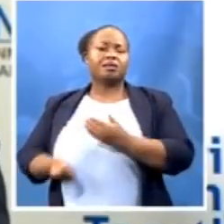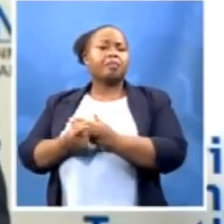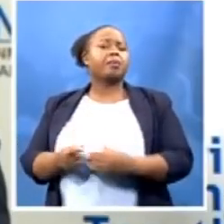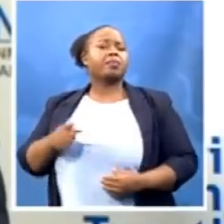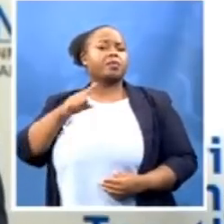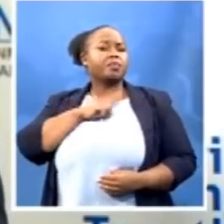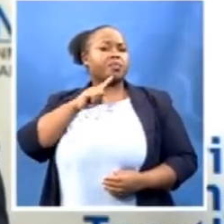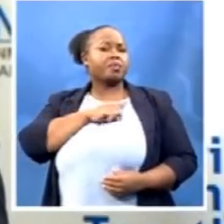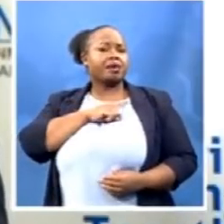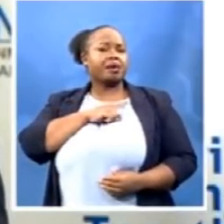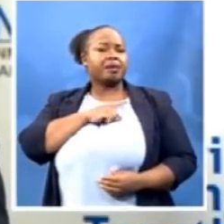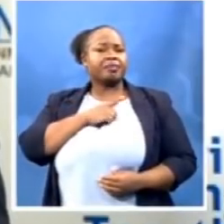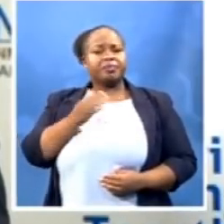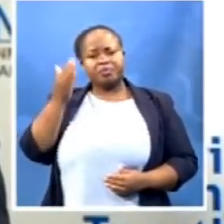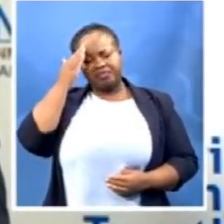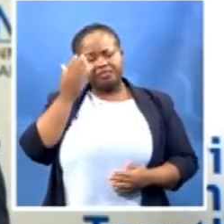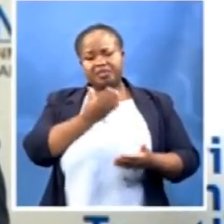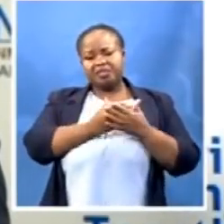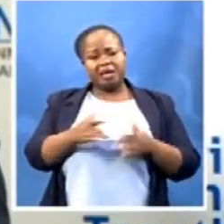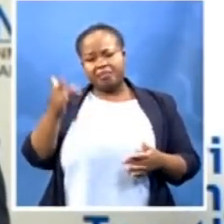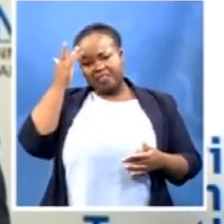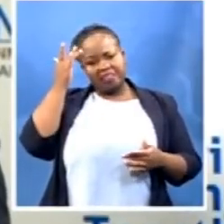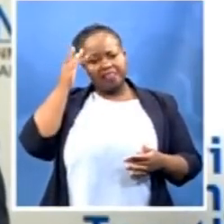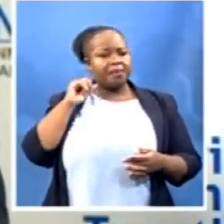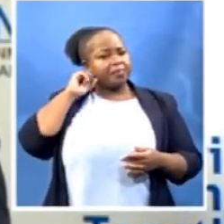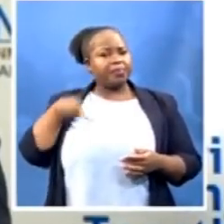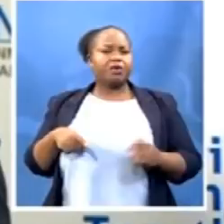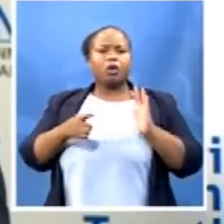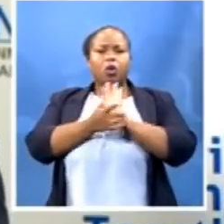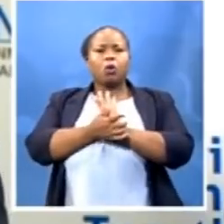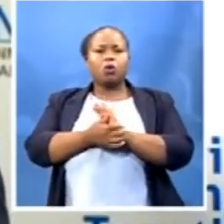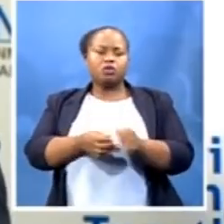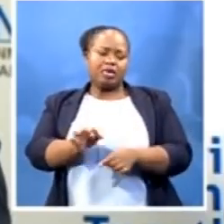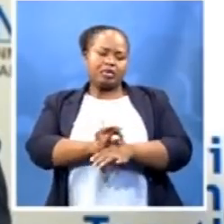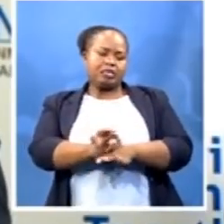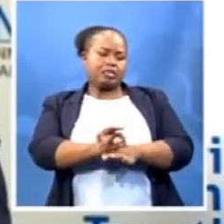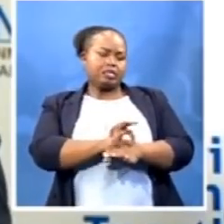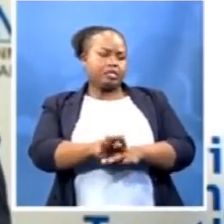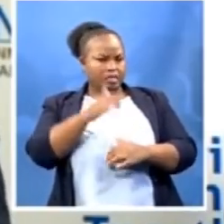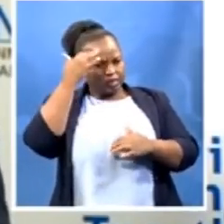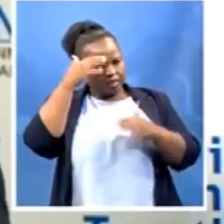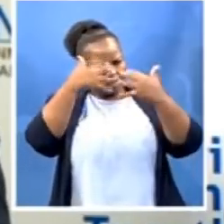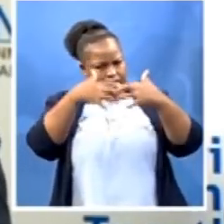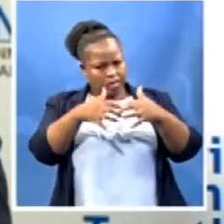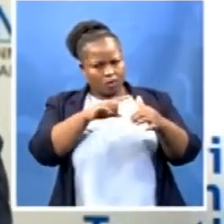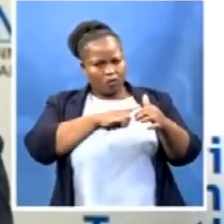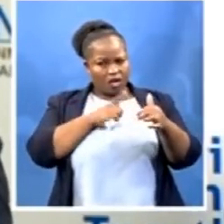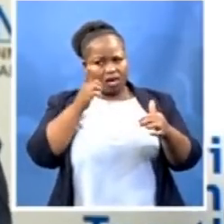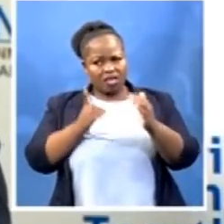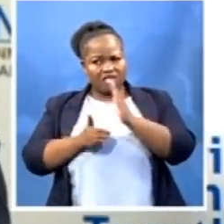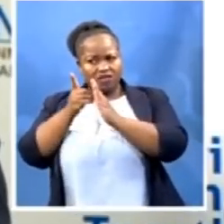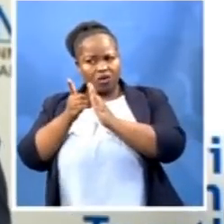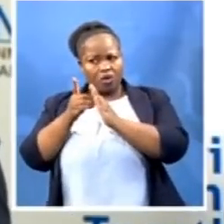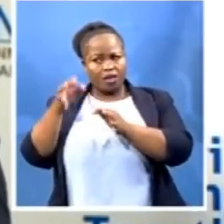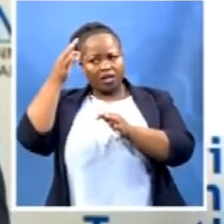lawlessness, a well-orchestrated plan to dislodge the development costs undertaken by the government at all